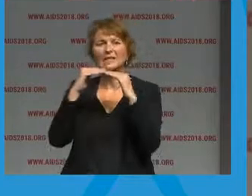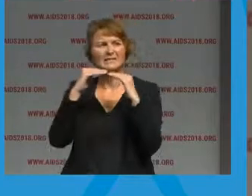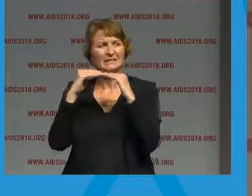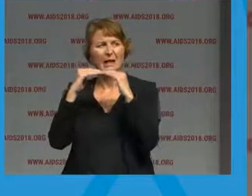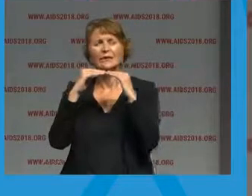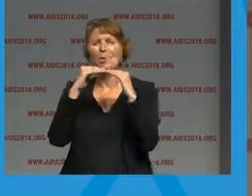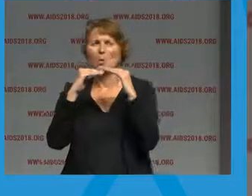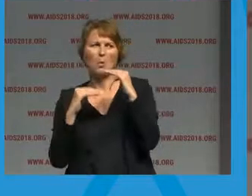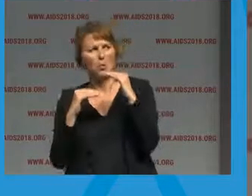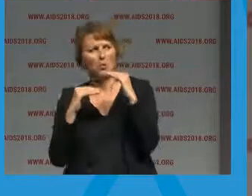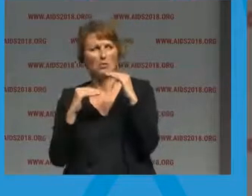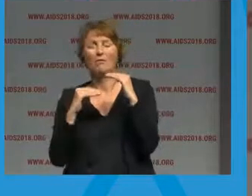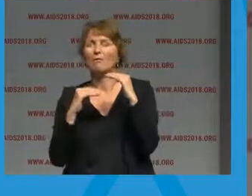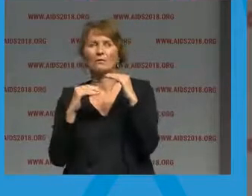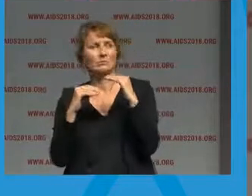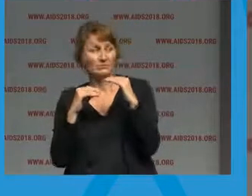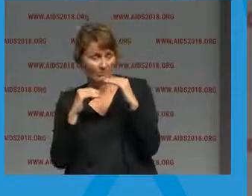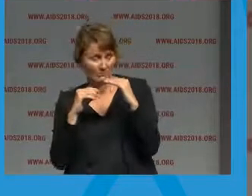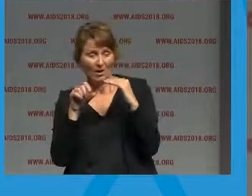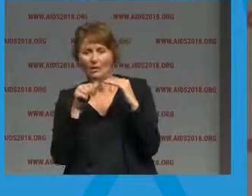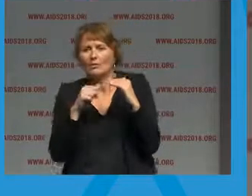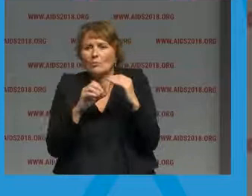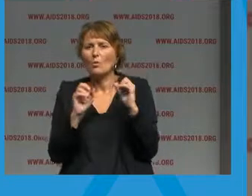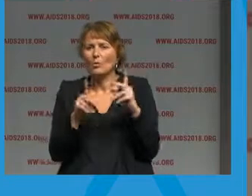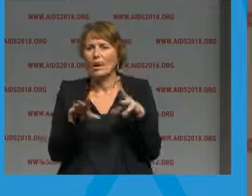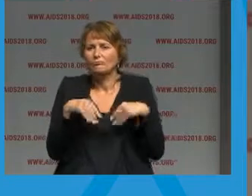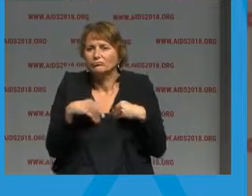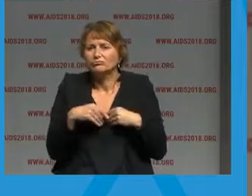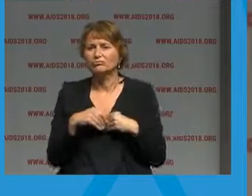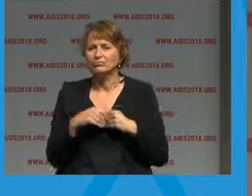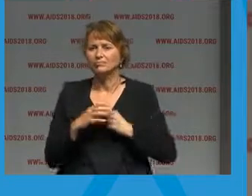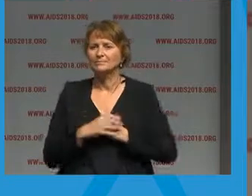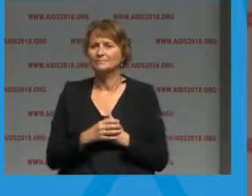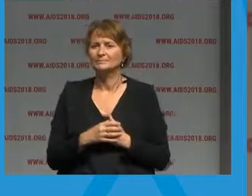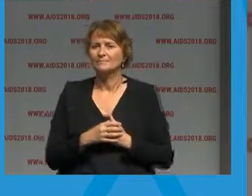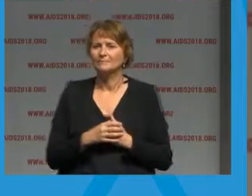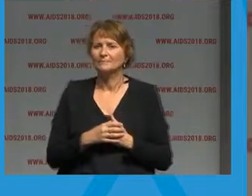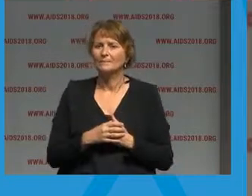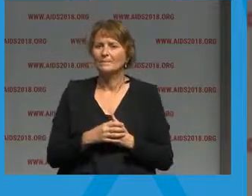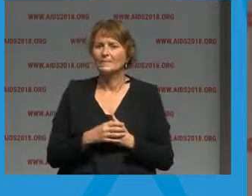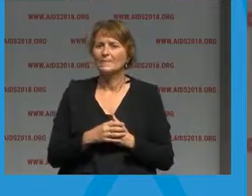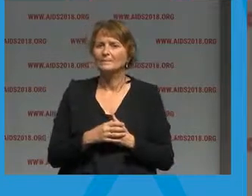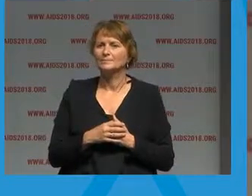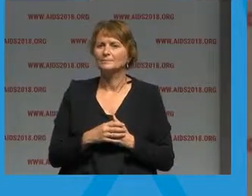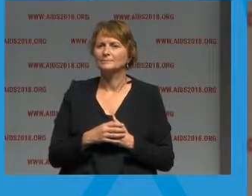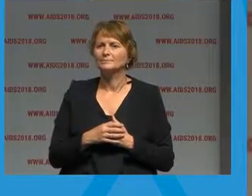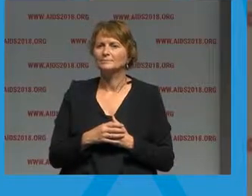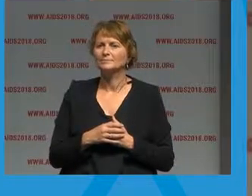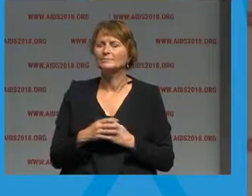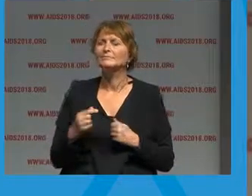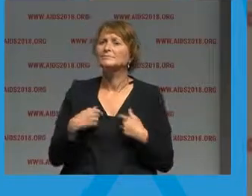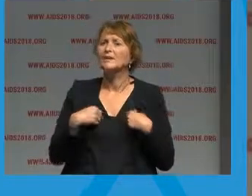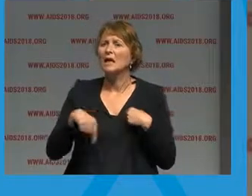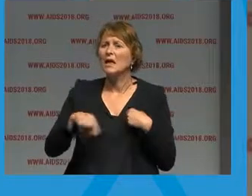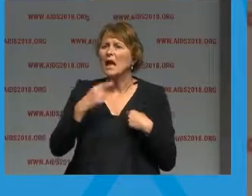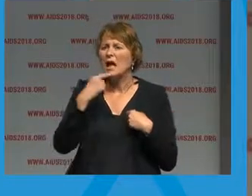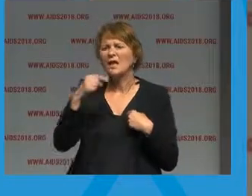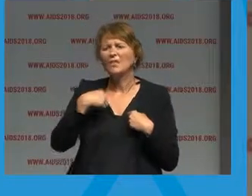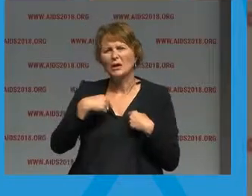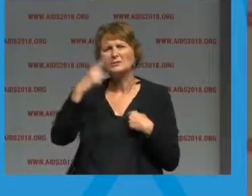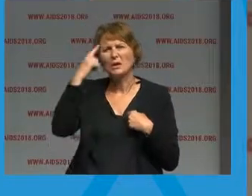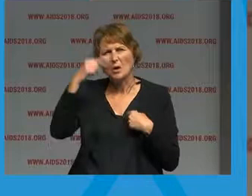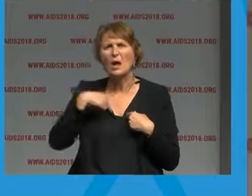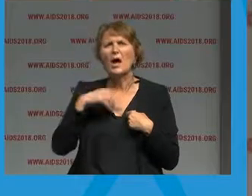them, for others. And even though I swore to be sick with a very material note, talking about new therapeutics